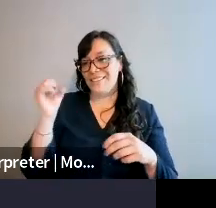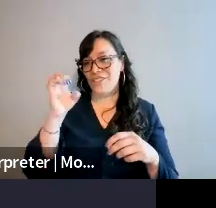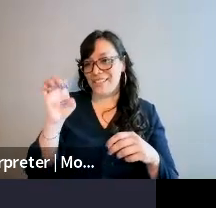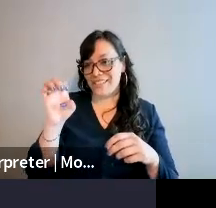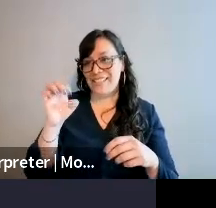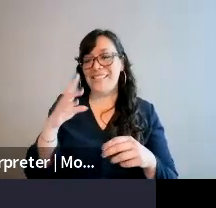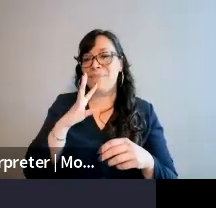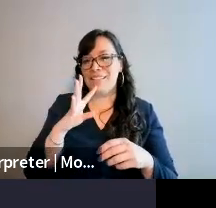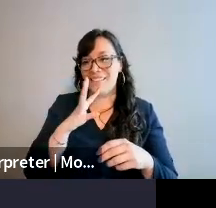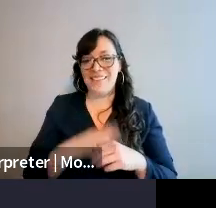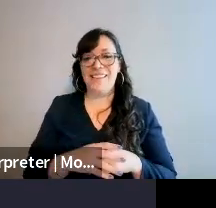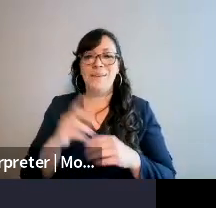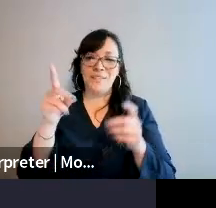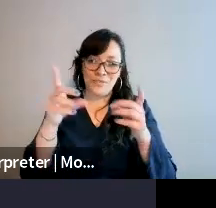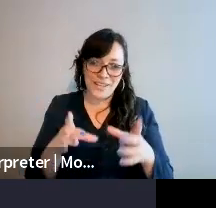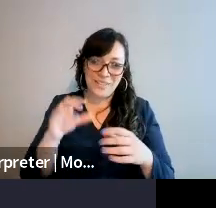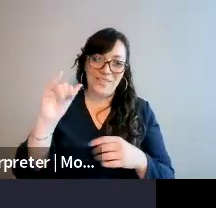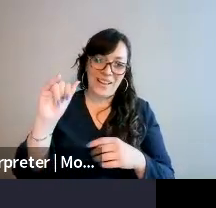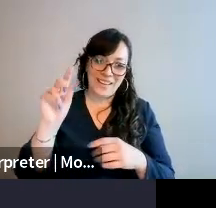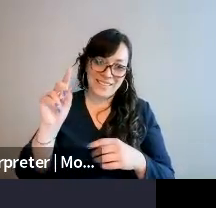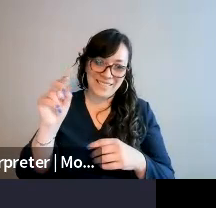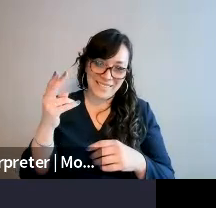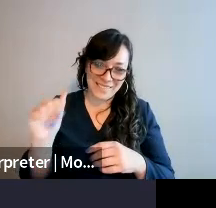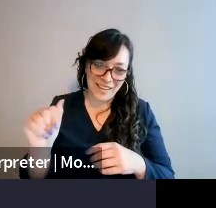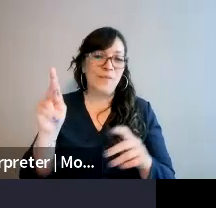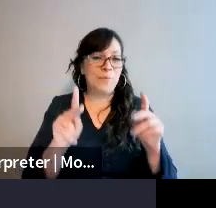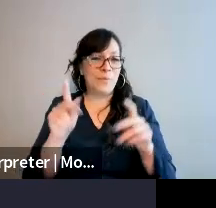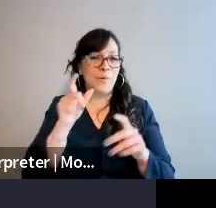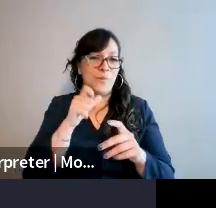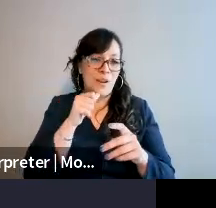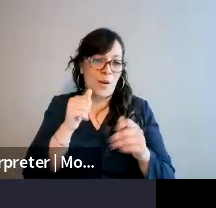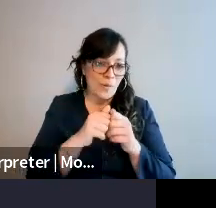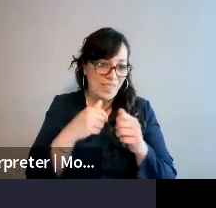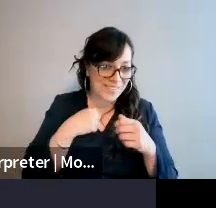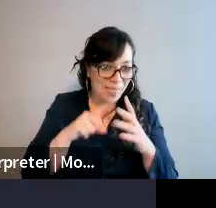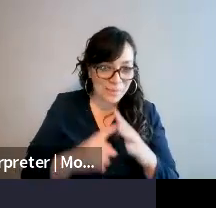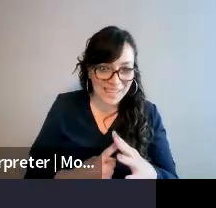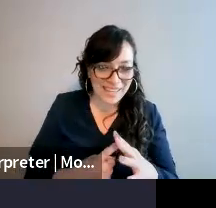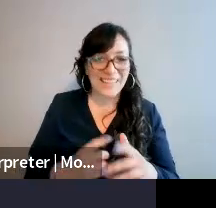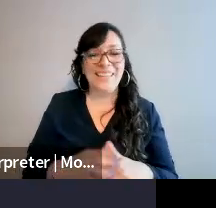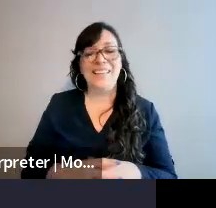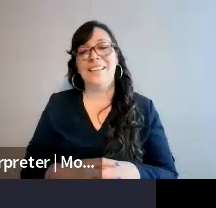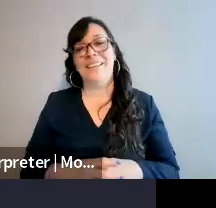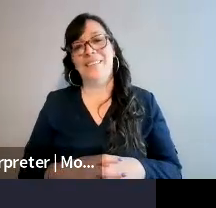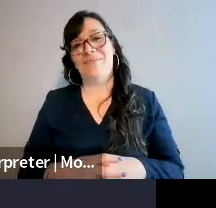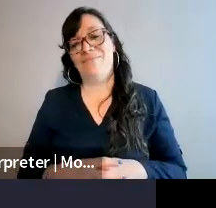speaking. I'm the director of IDHA, for those who might not have been with us at the introduction, and